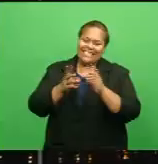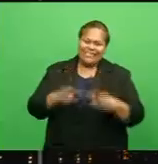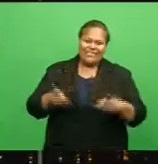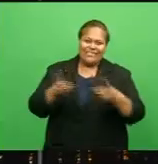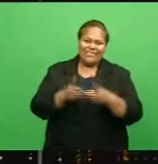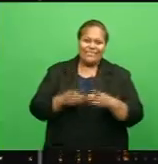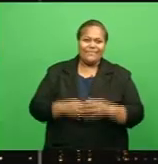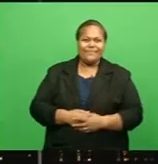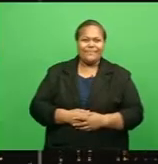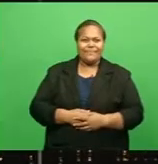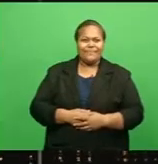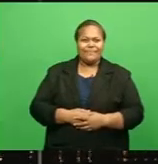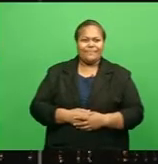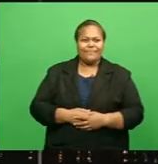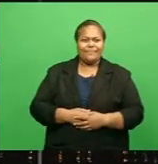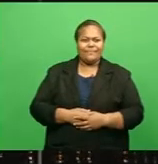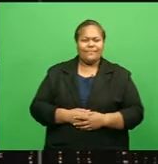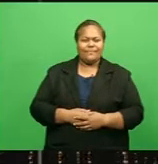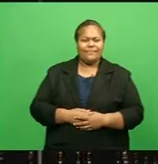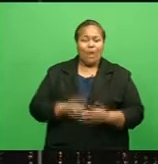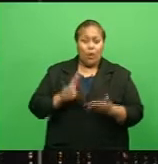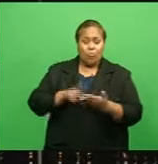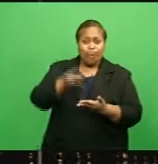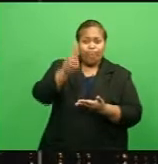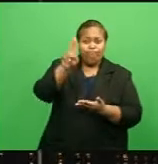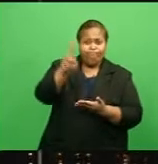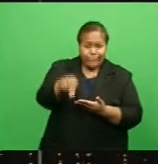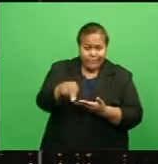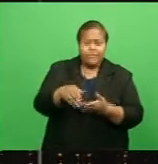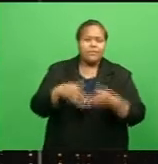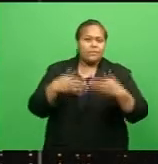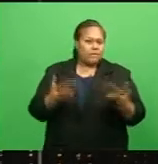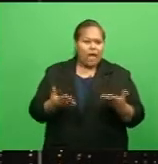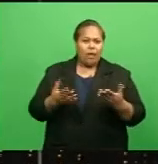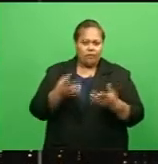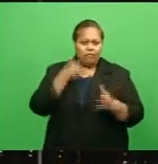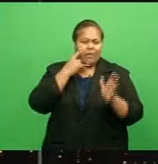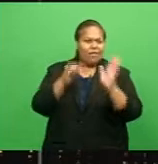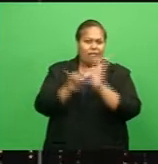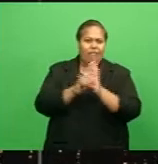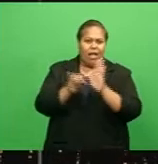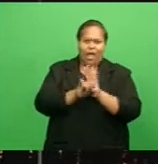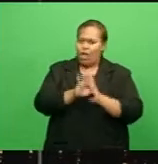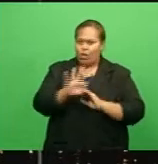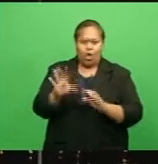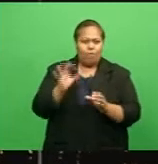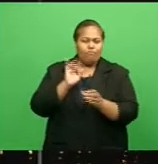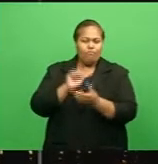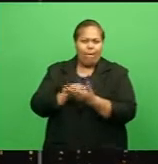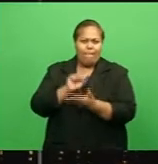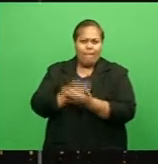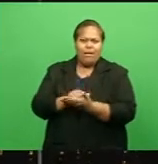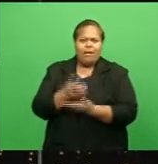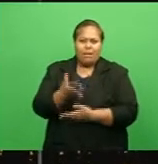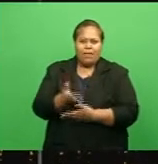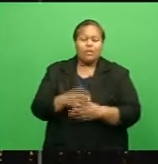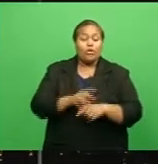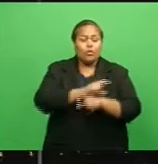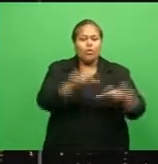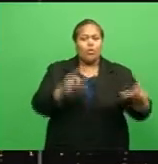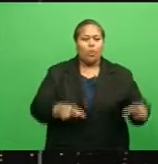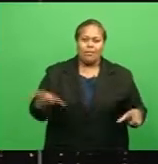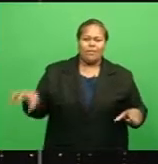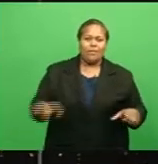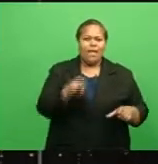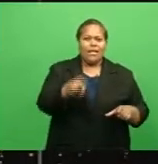News. The illegal use of scuba equipment for fishing has surfaced in a few coastal areas, resulting in cases now before the courts. Minister